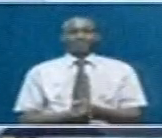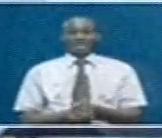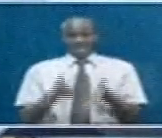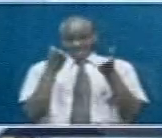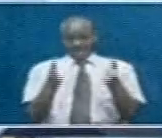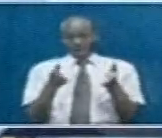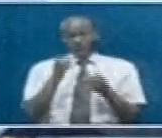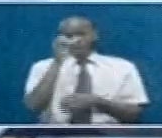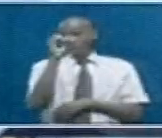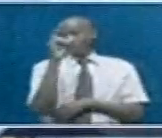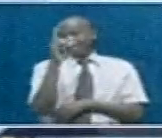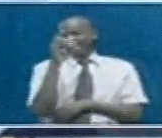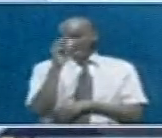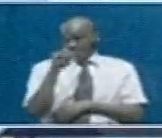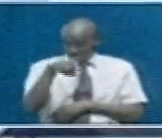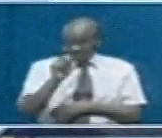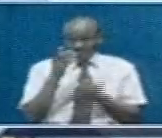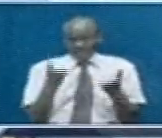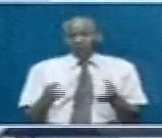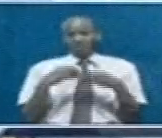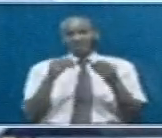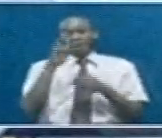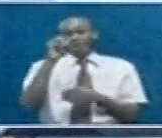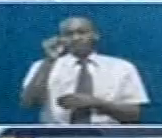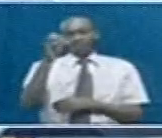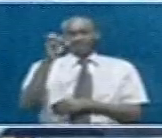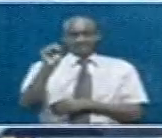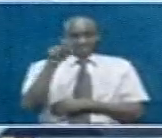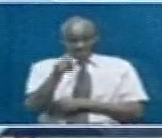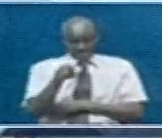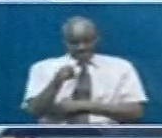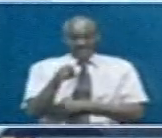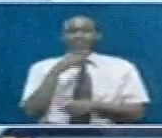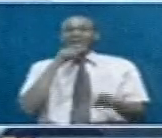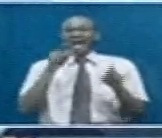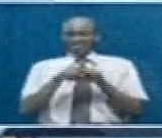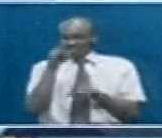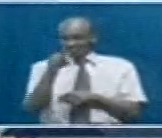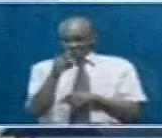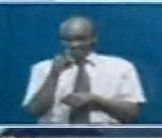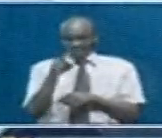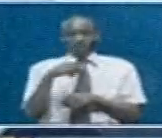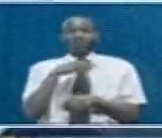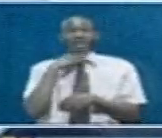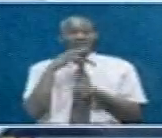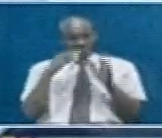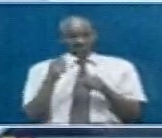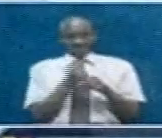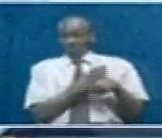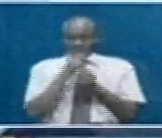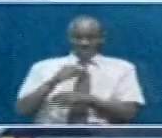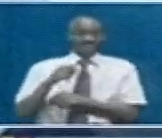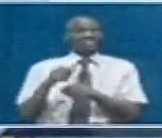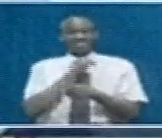Now, the Orange Democratic Movement ODM has given Moses Kajwang a direct nomination to vie for the Homa Bay senatorial